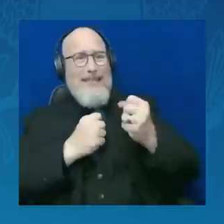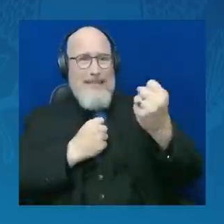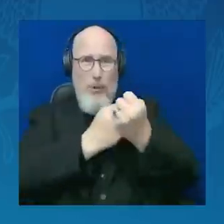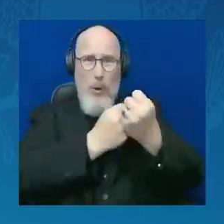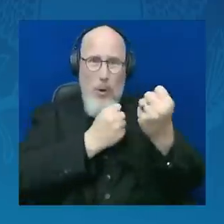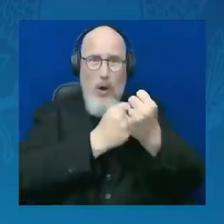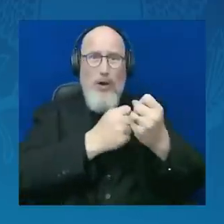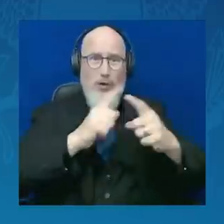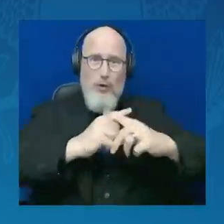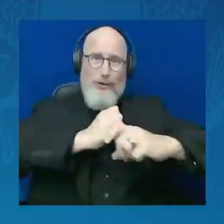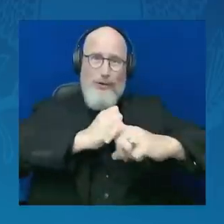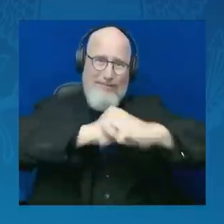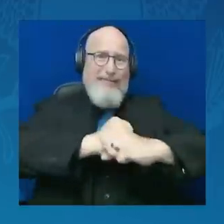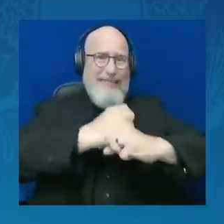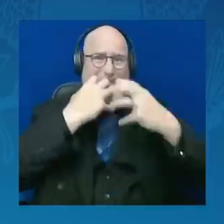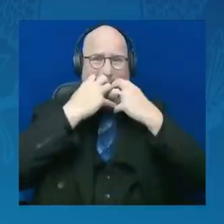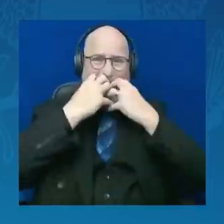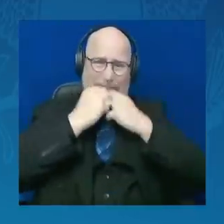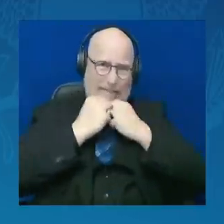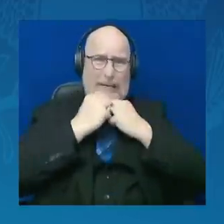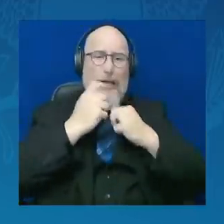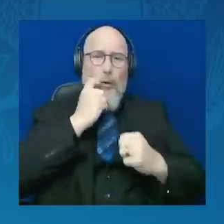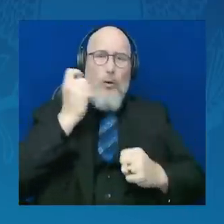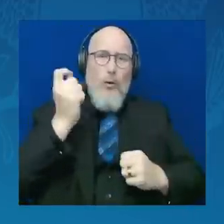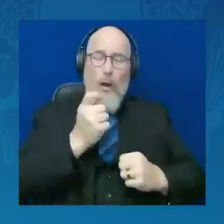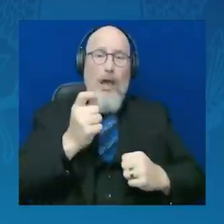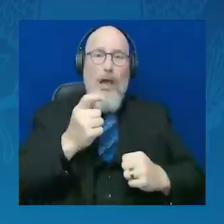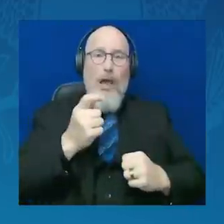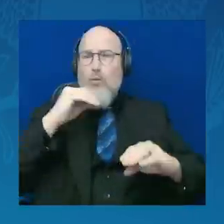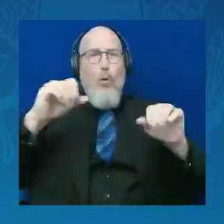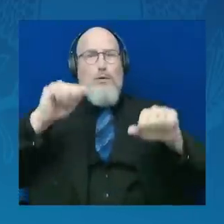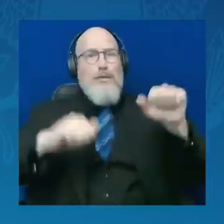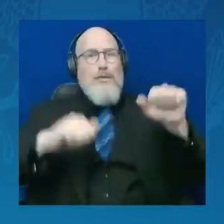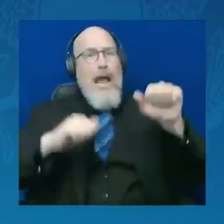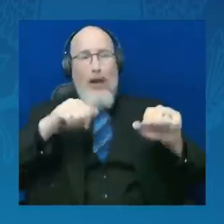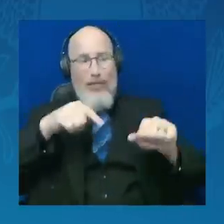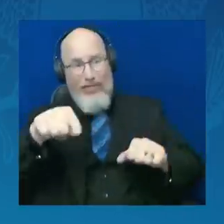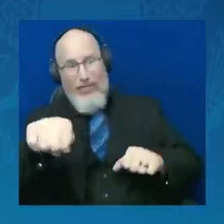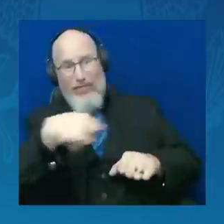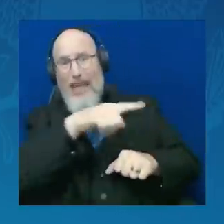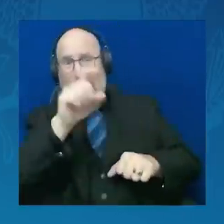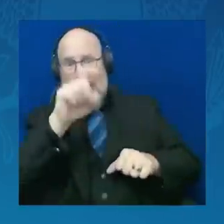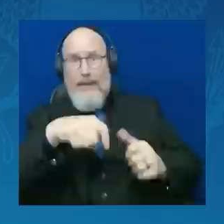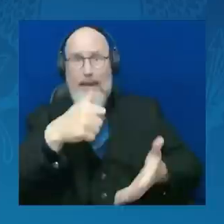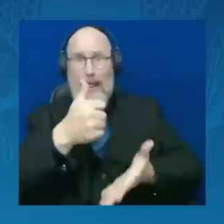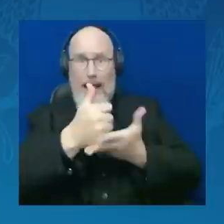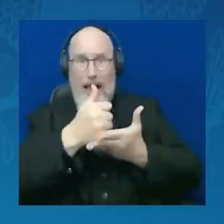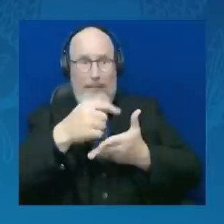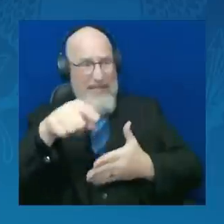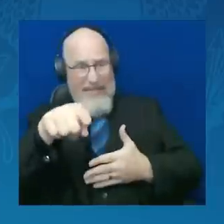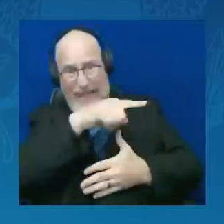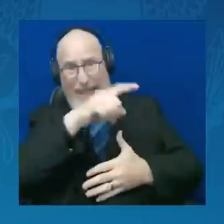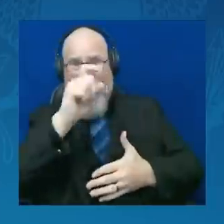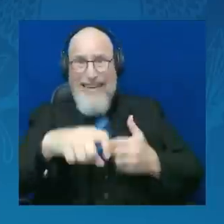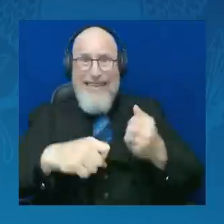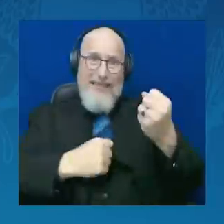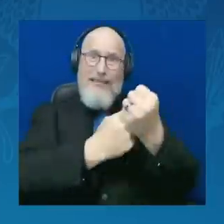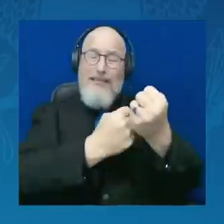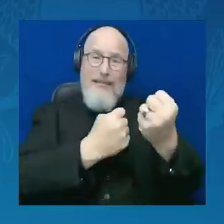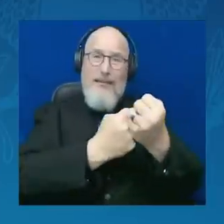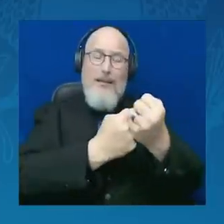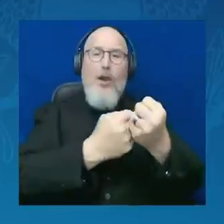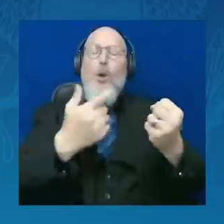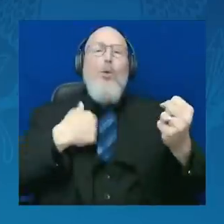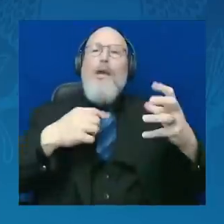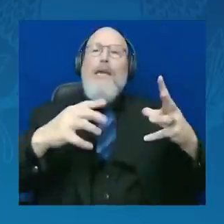doubt whatsoever that they need help and assistance. Let me say something more. We accept that they have the right to